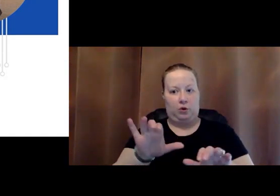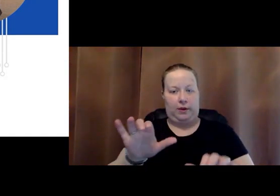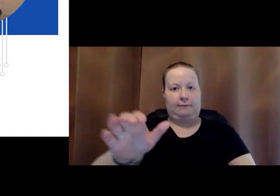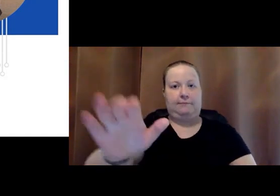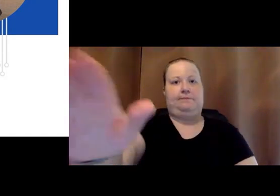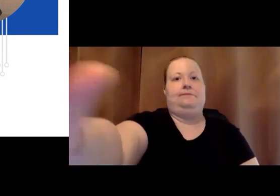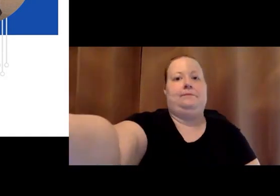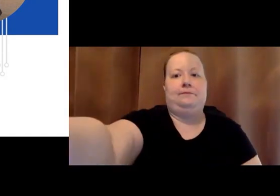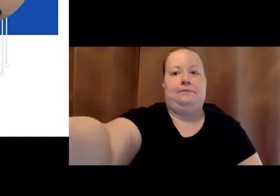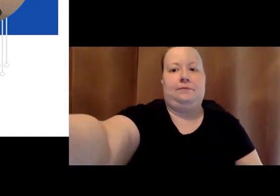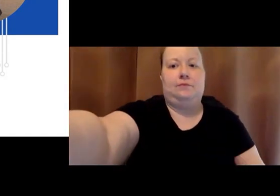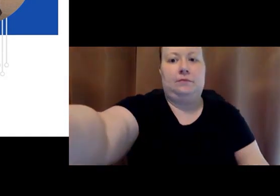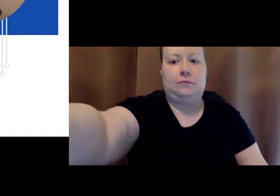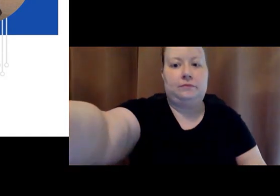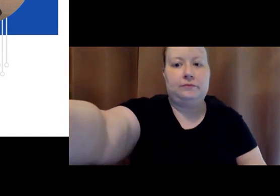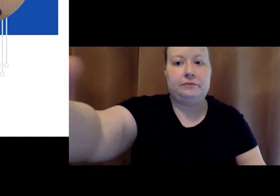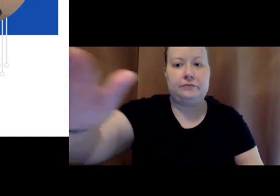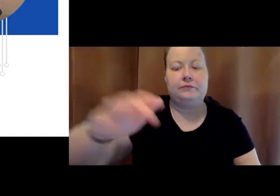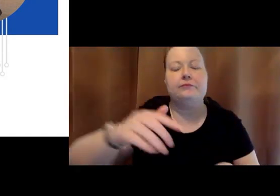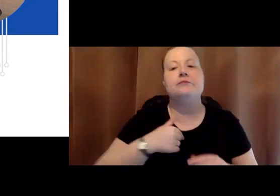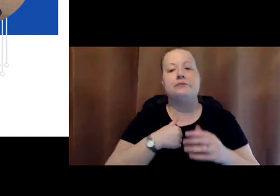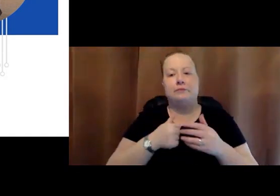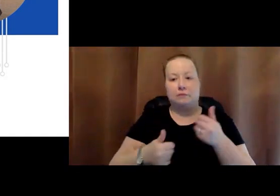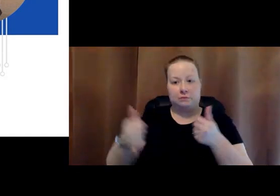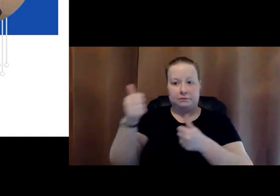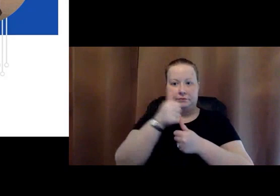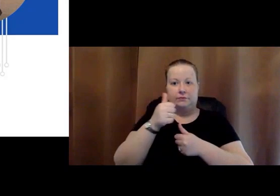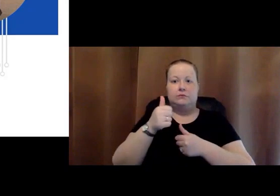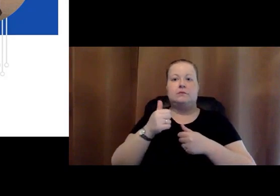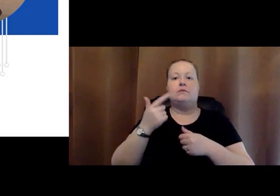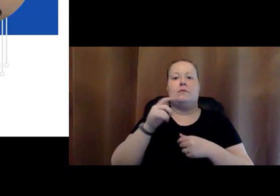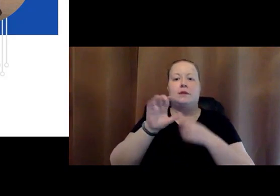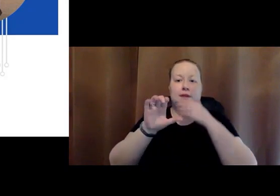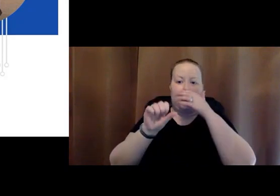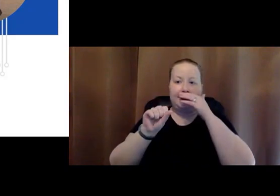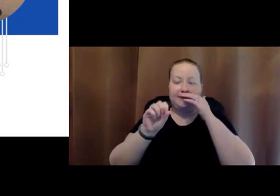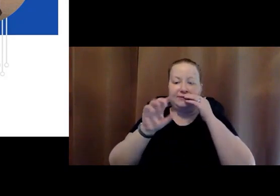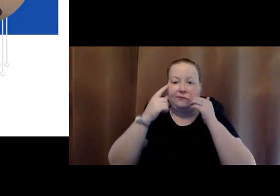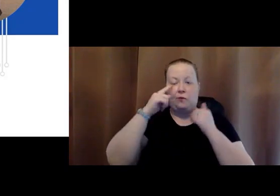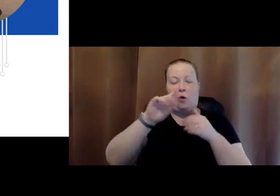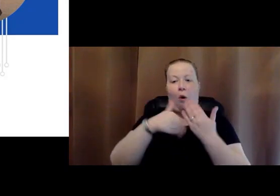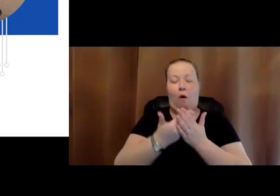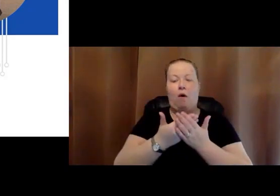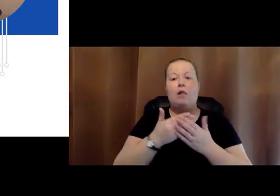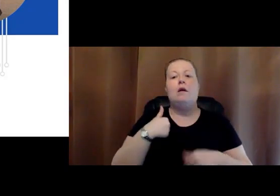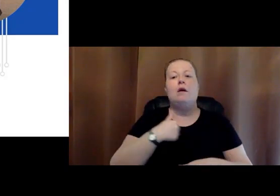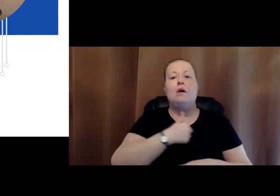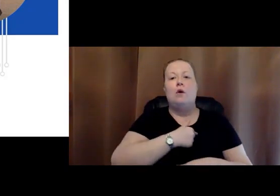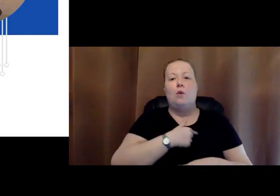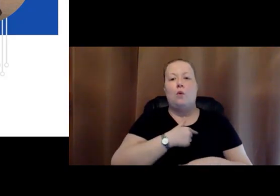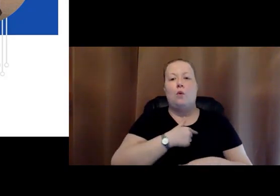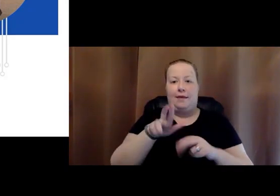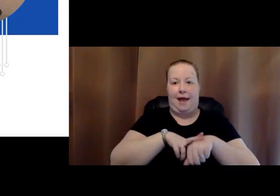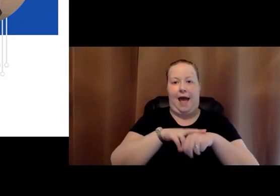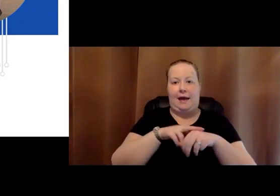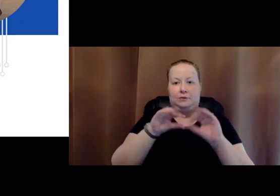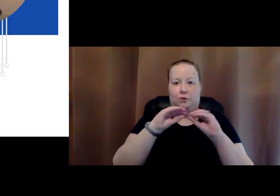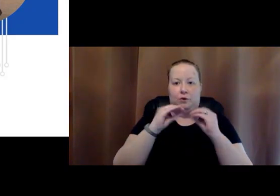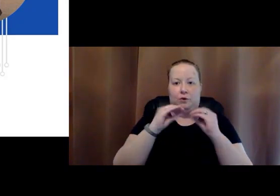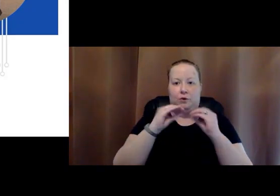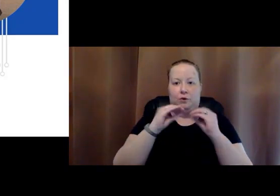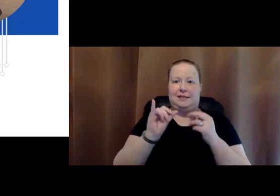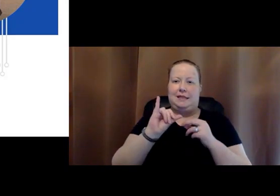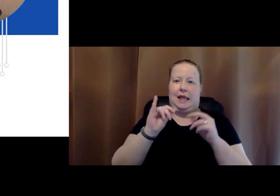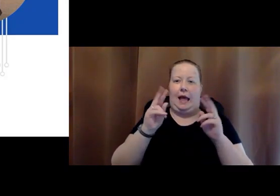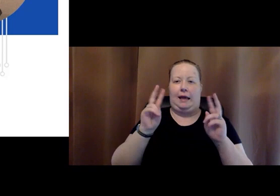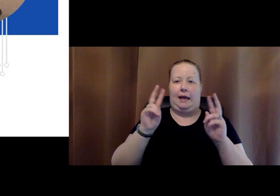Ruth Farmer. I'm Chief Evangelist at CS for All. We are the national organization that's sort of the umbrella and the big tent for the computer